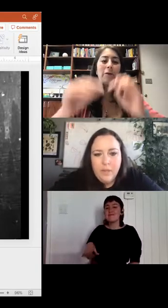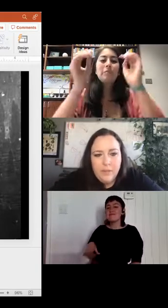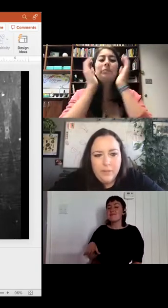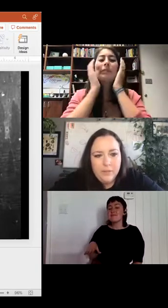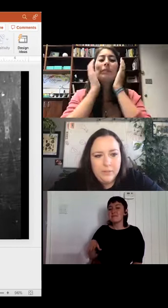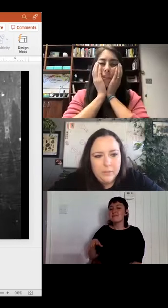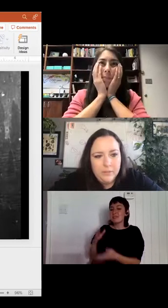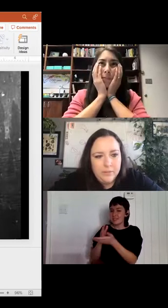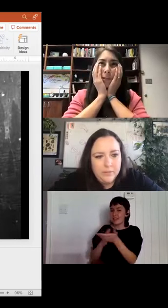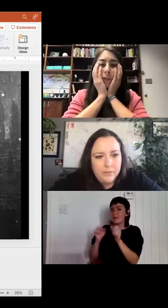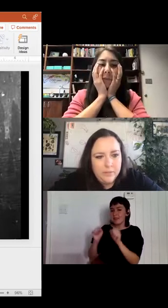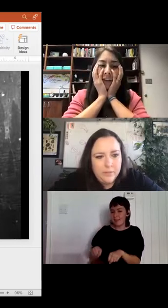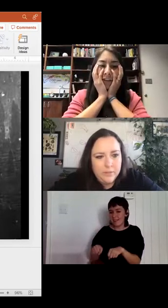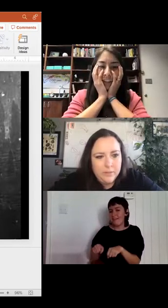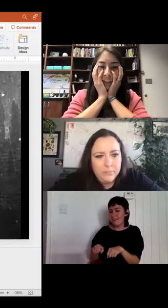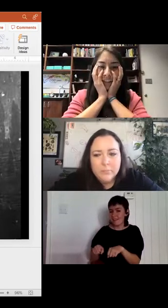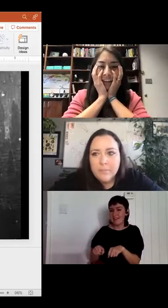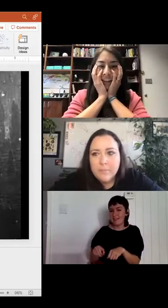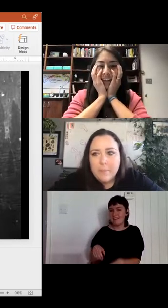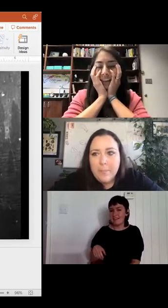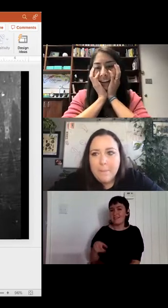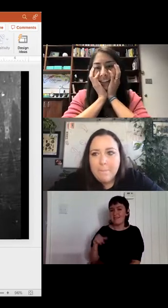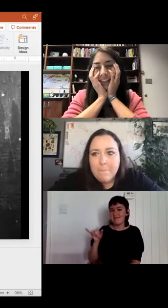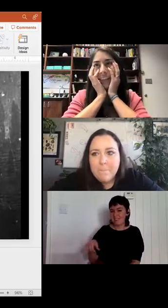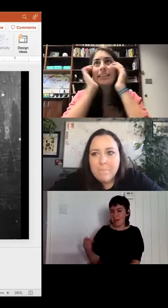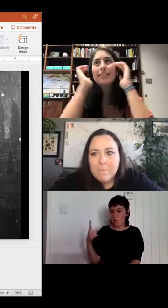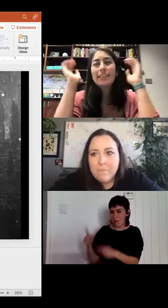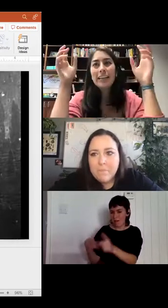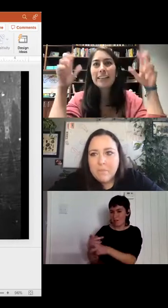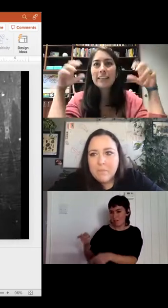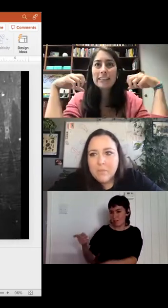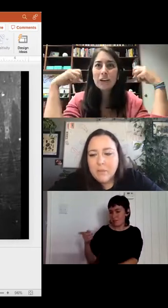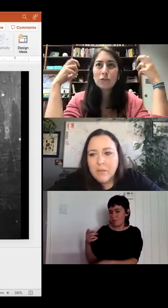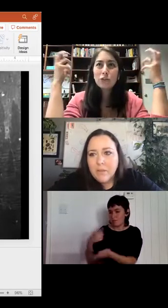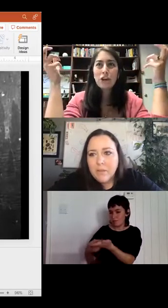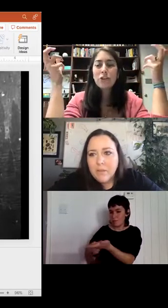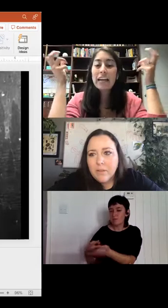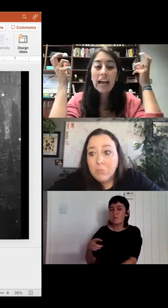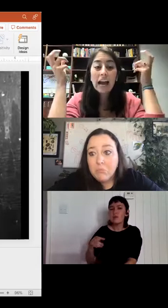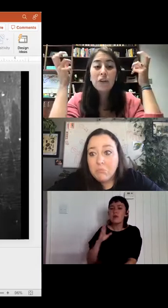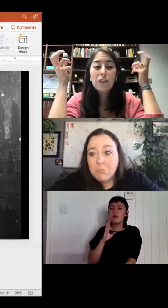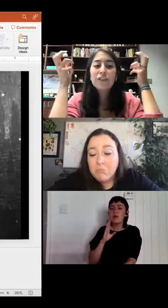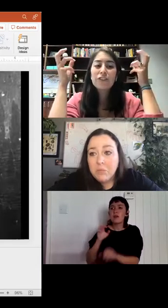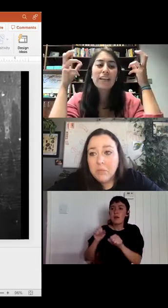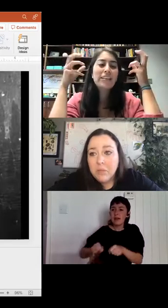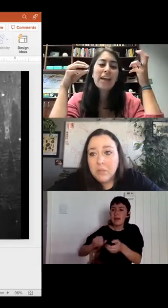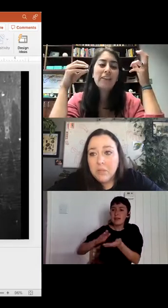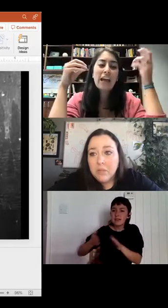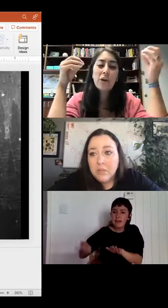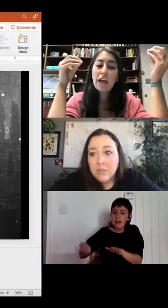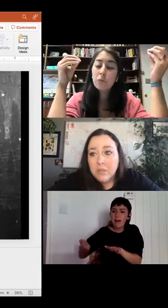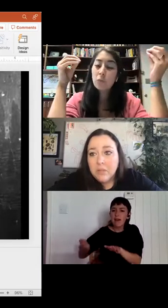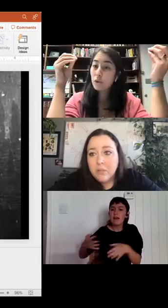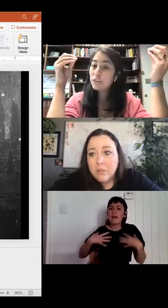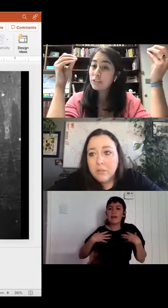um, some, so the one that you're thinking of, it dies, it can sink, and then the cells regenerate. And I don't understand exactly